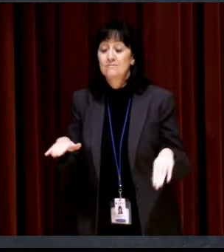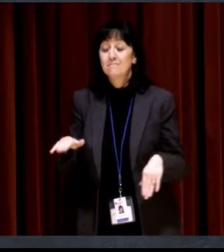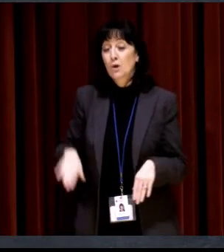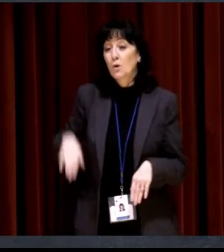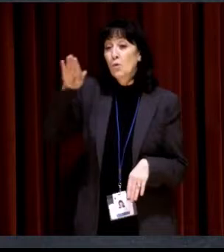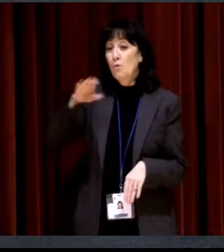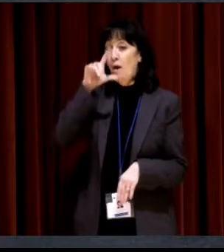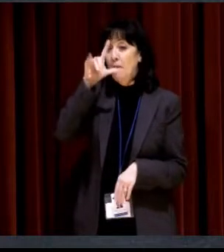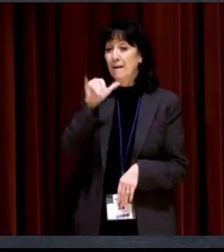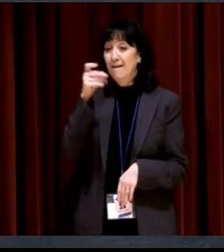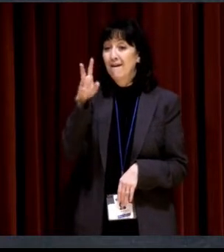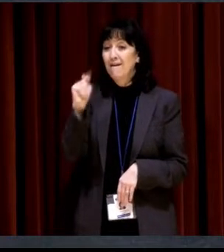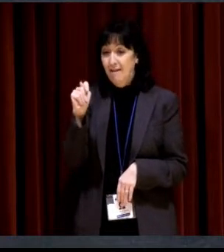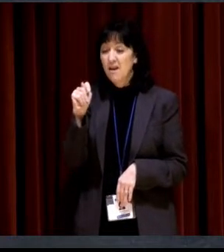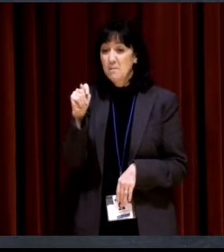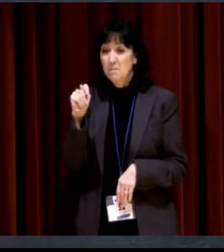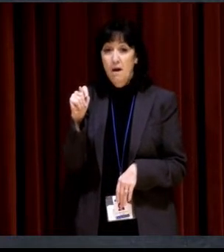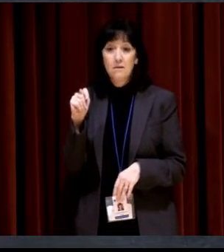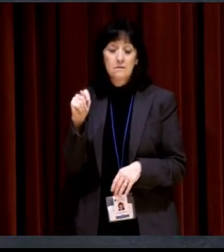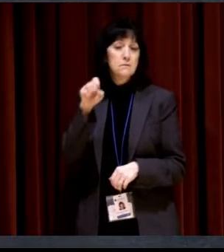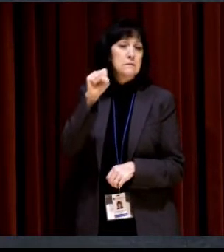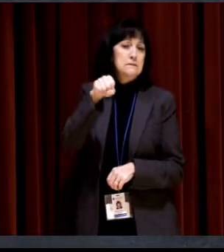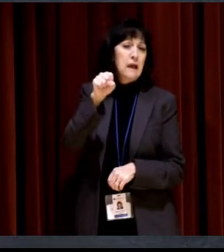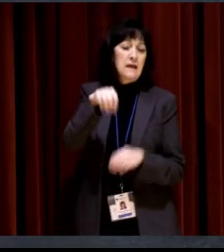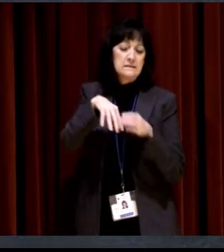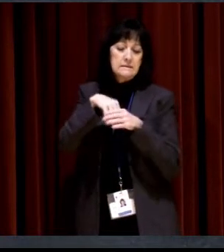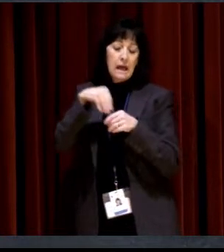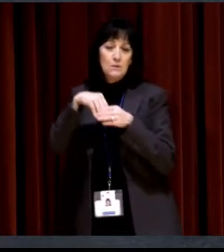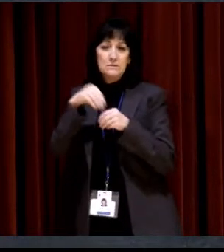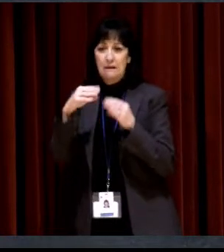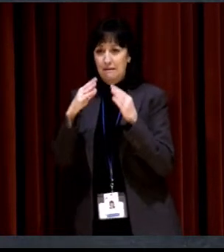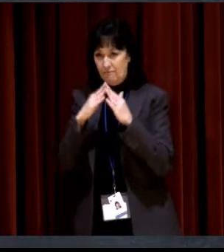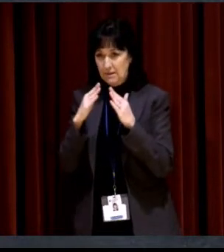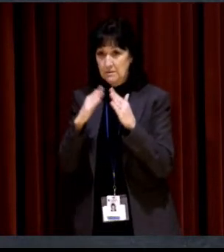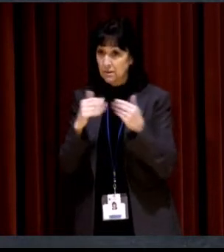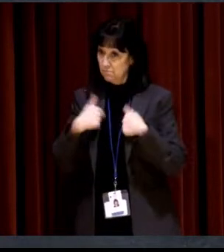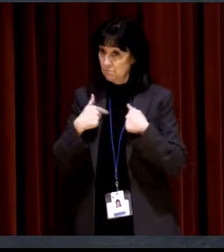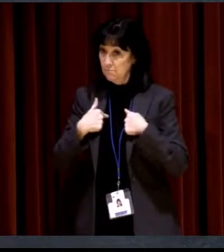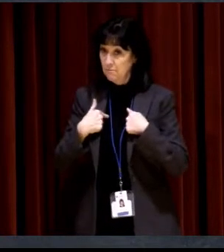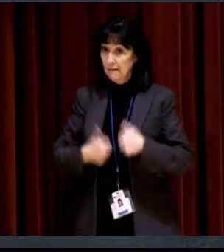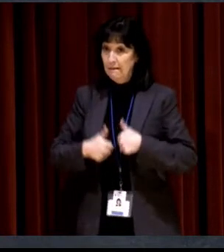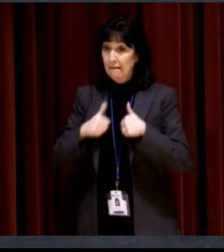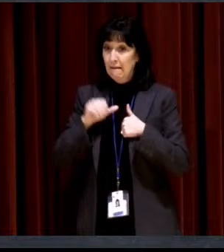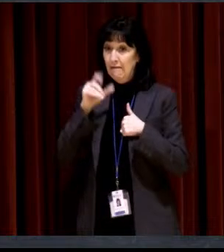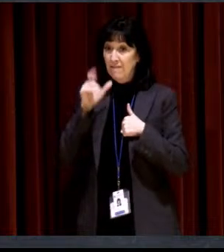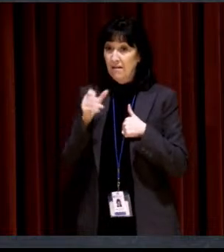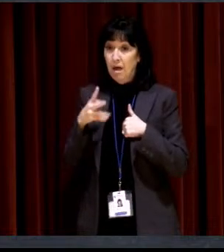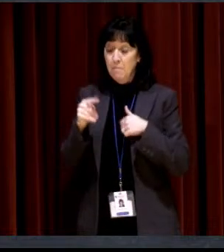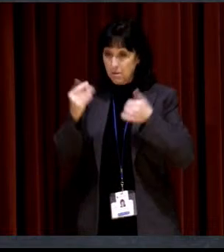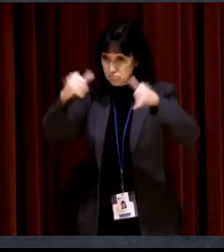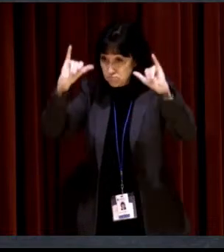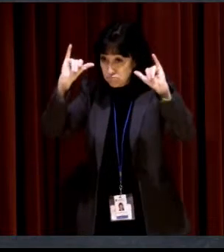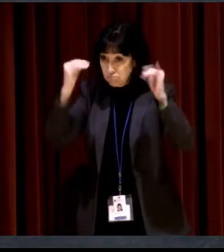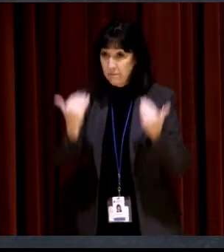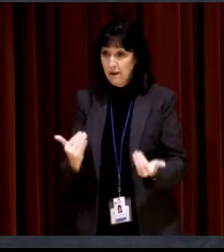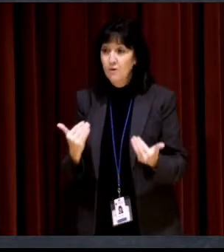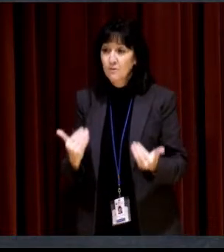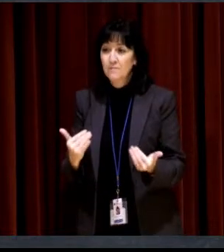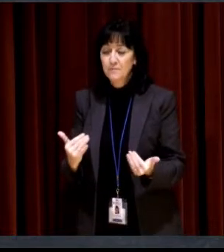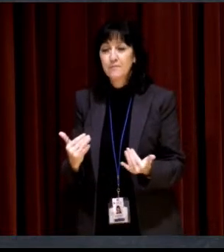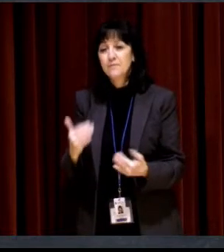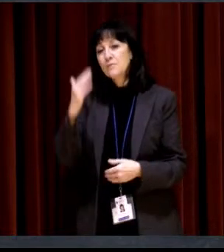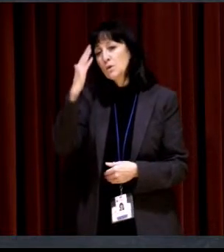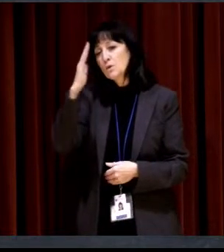Claymont, although it's a suburb, sometimes was within the Brandywine School District, had some